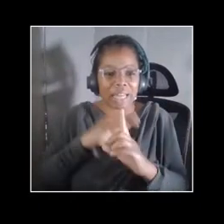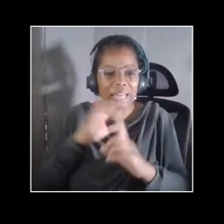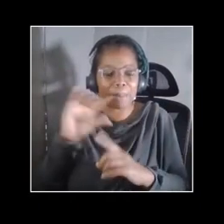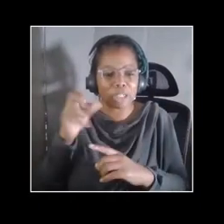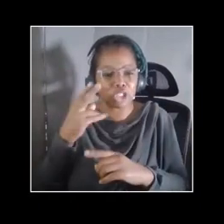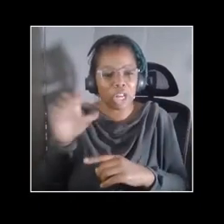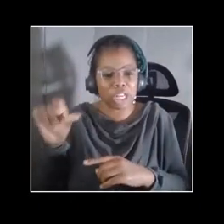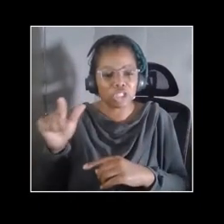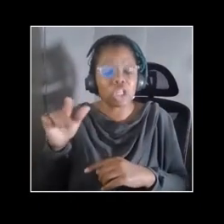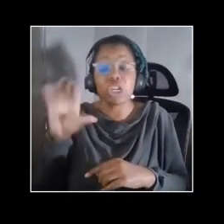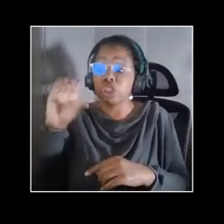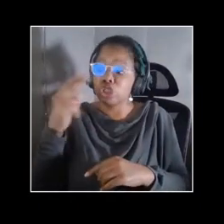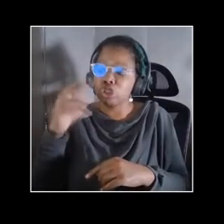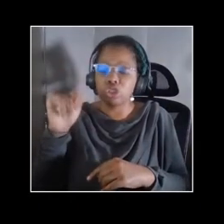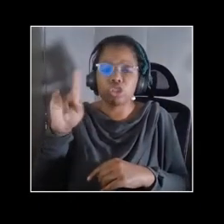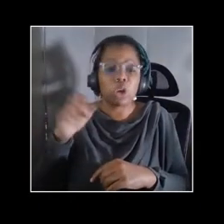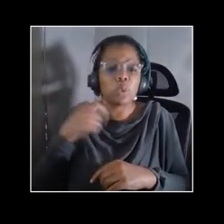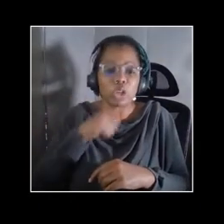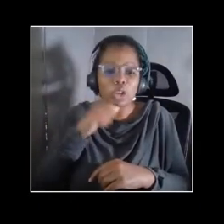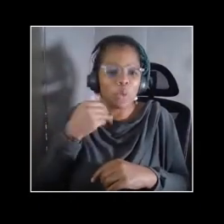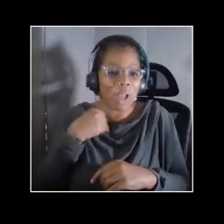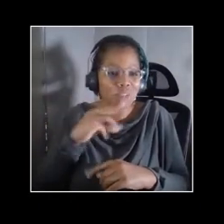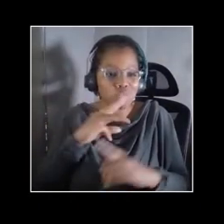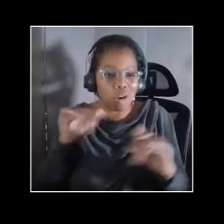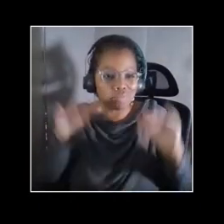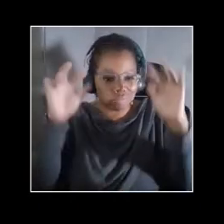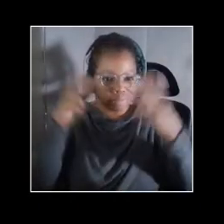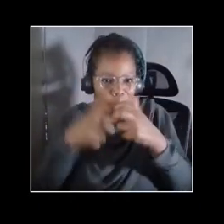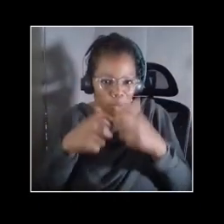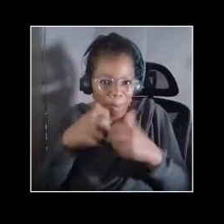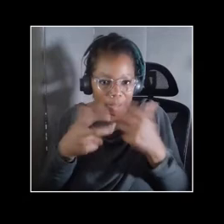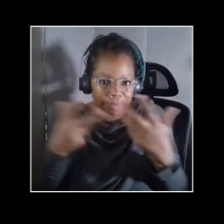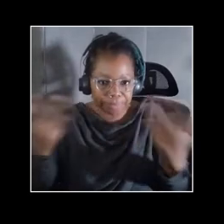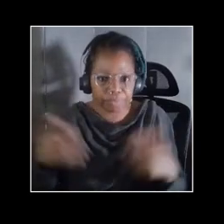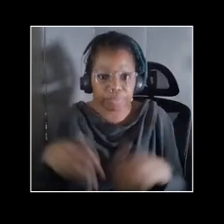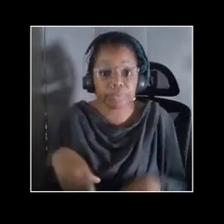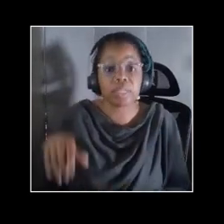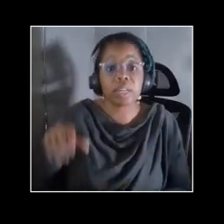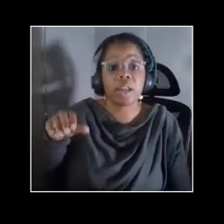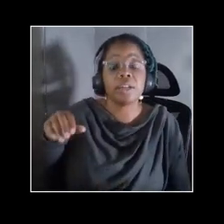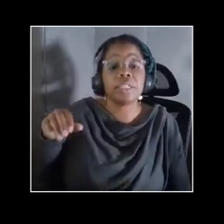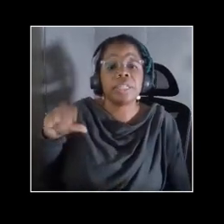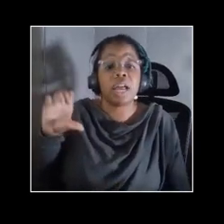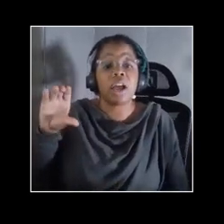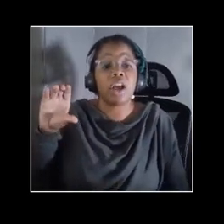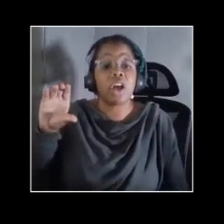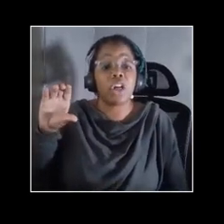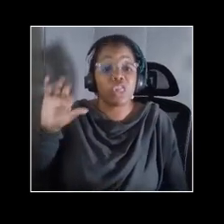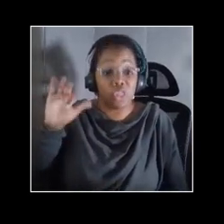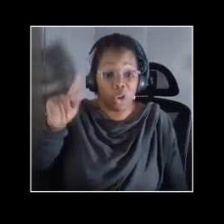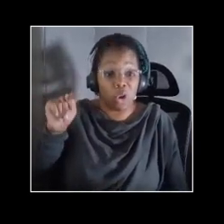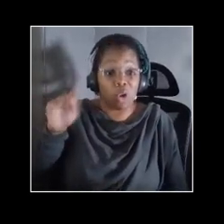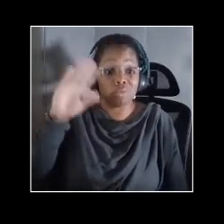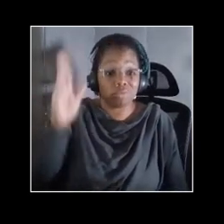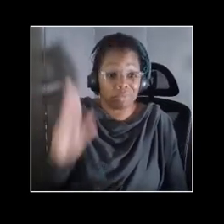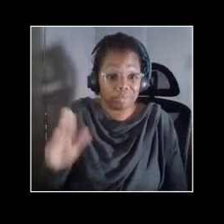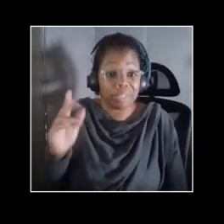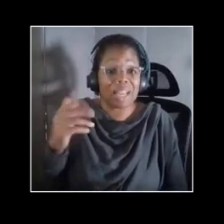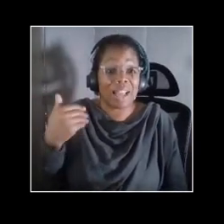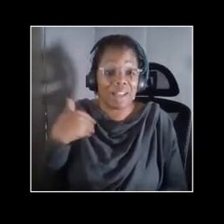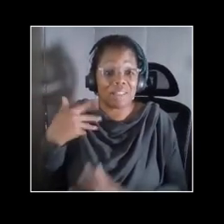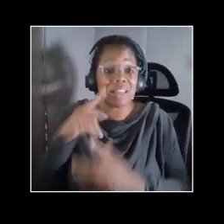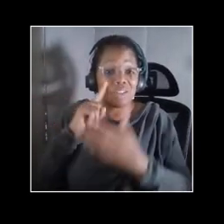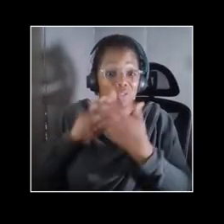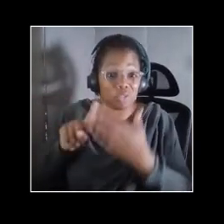rise as one of our main challenges. And the coasts are seeing a lot of research currently. If we